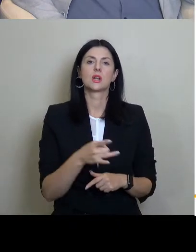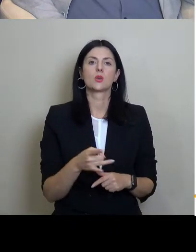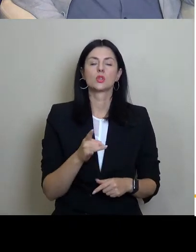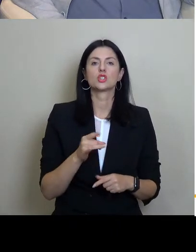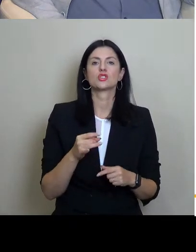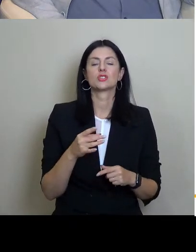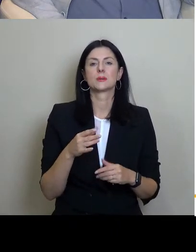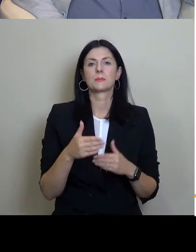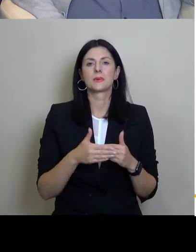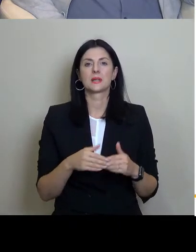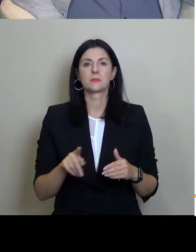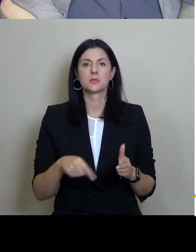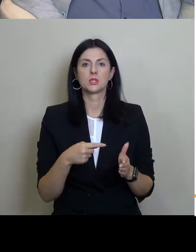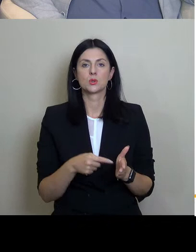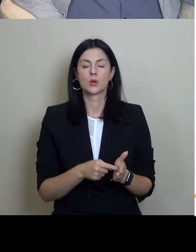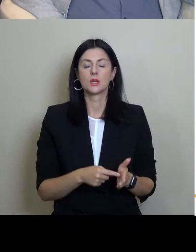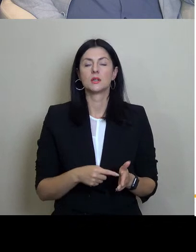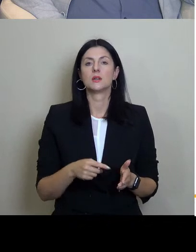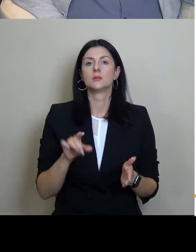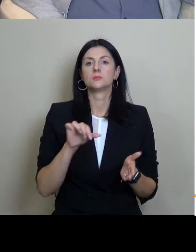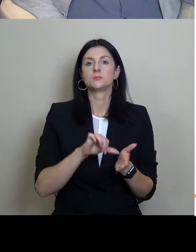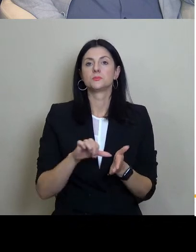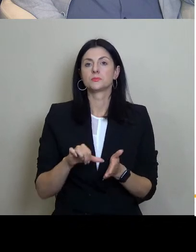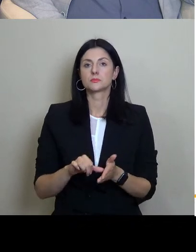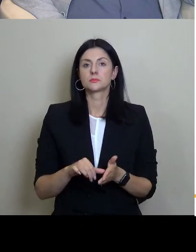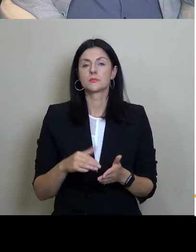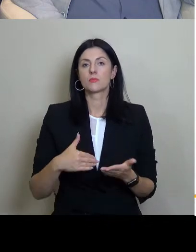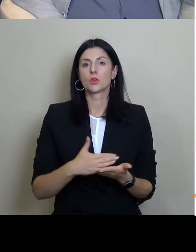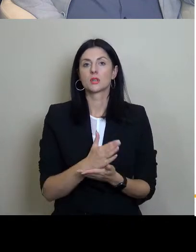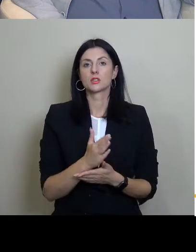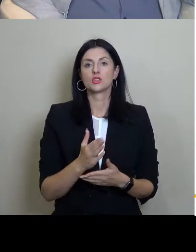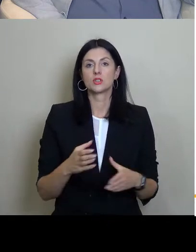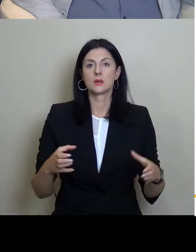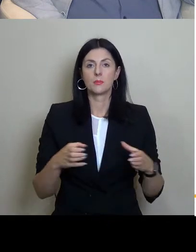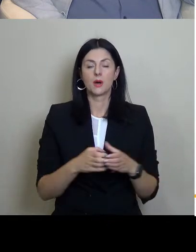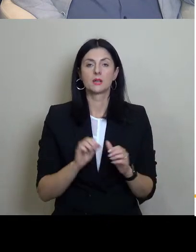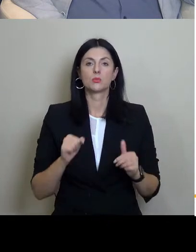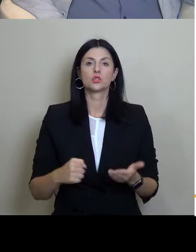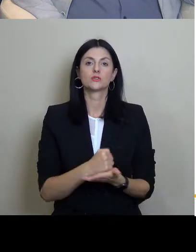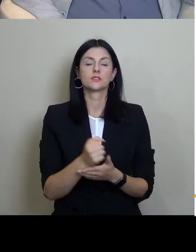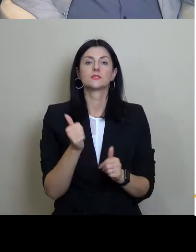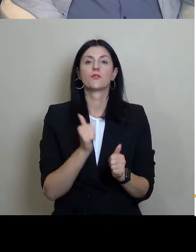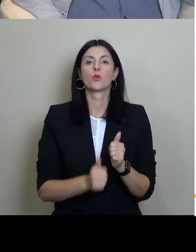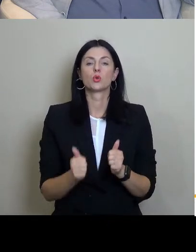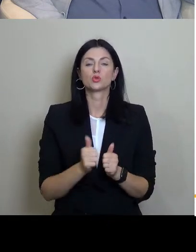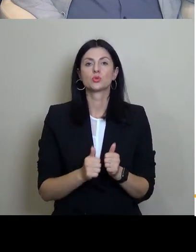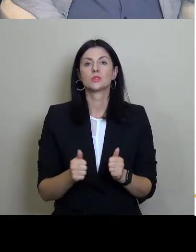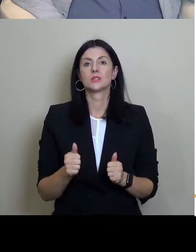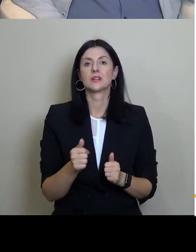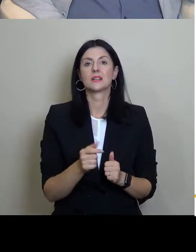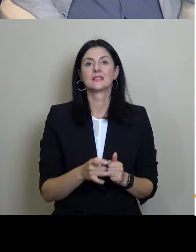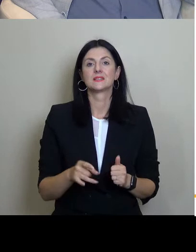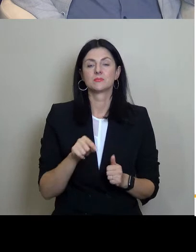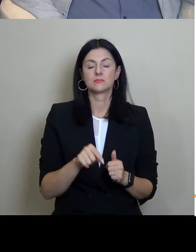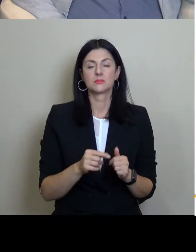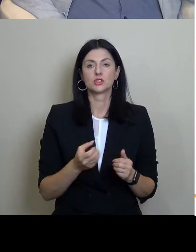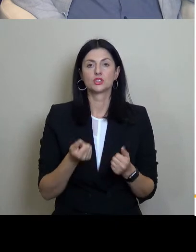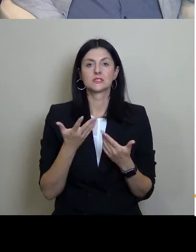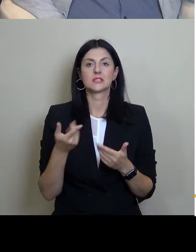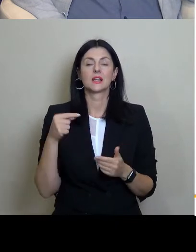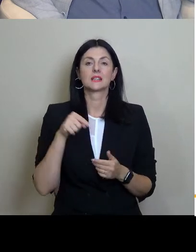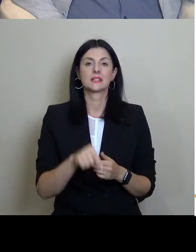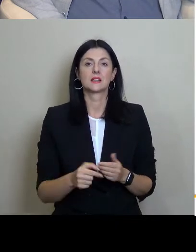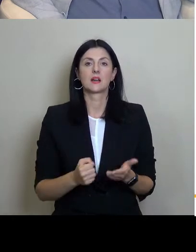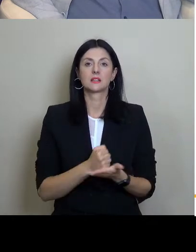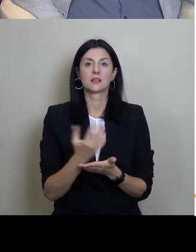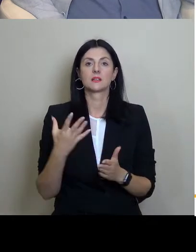Rayon Council, or City Council, the subjects of nomination can